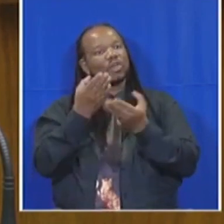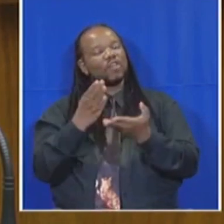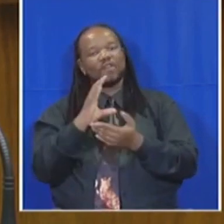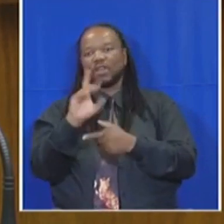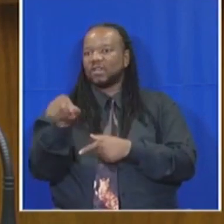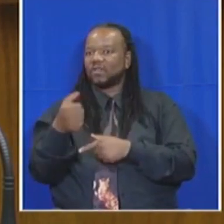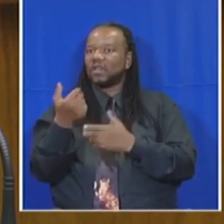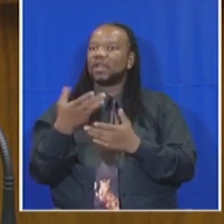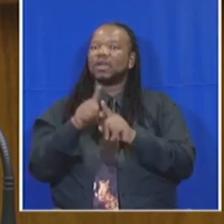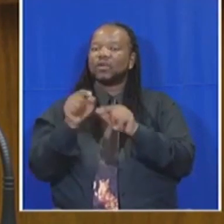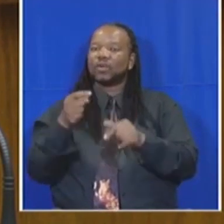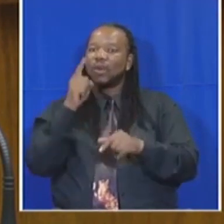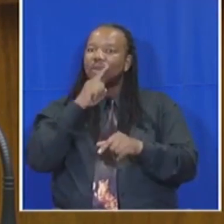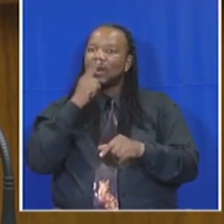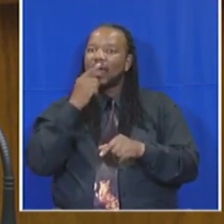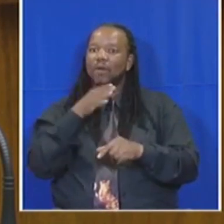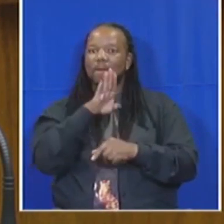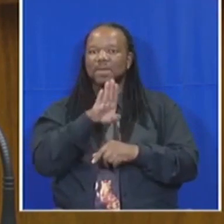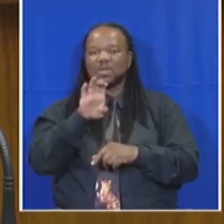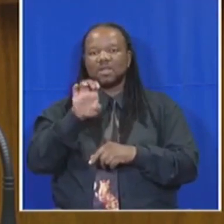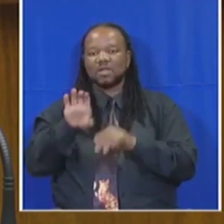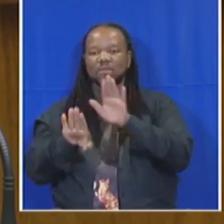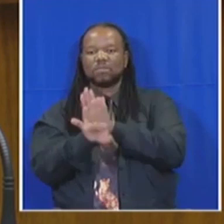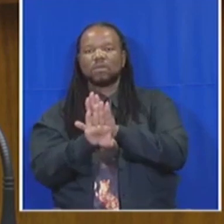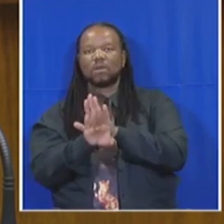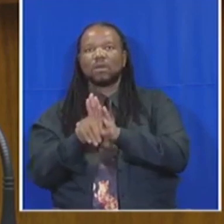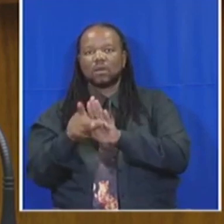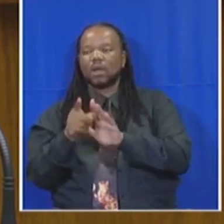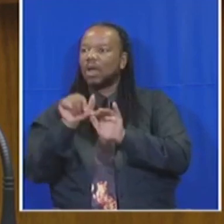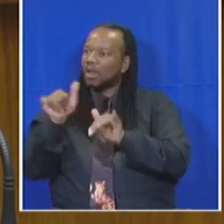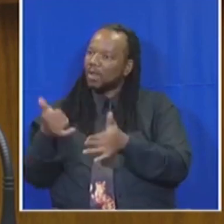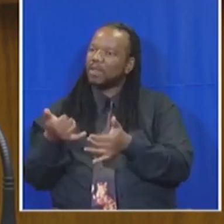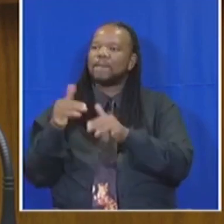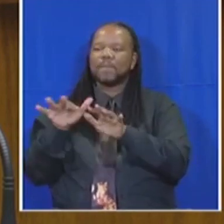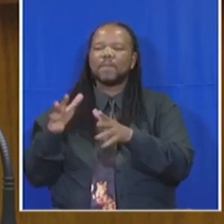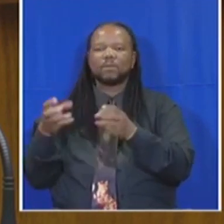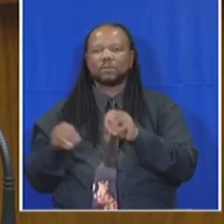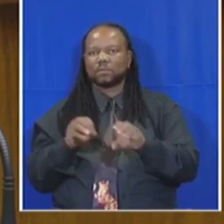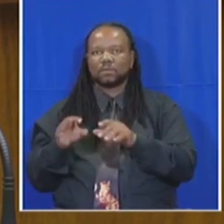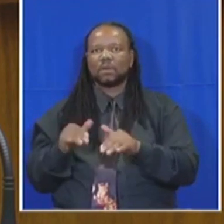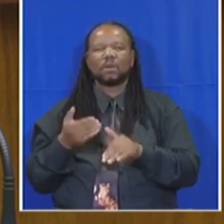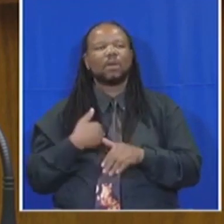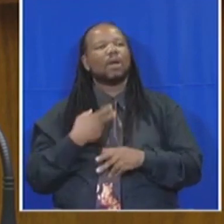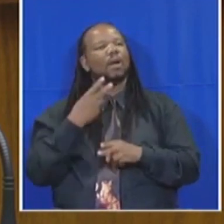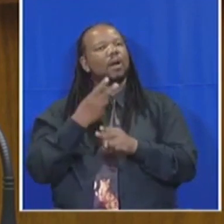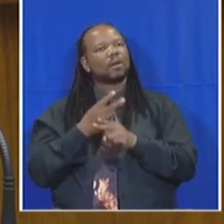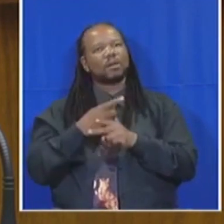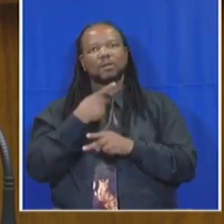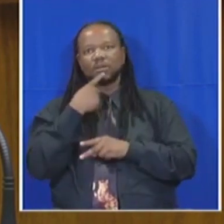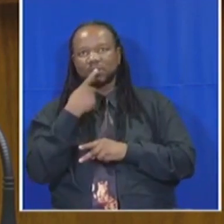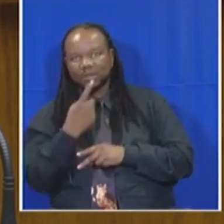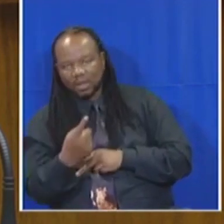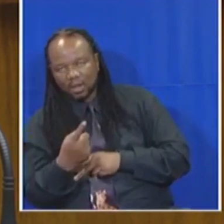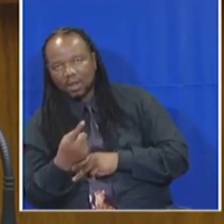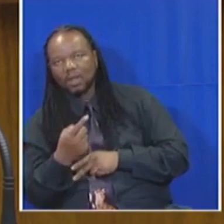their BEE credentials and have been stealing from the most vulnerable in our society. So in conclusion, let me state again, the IFP will call on this